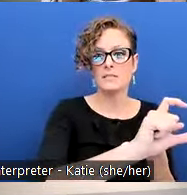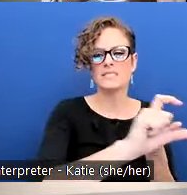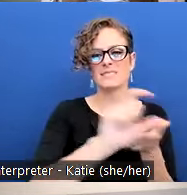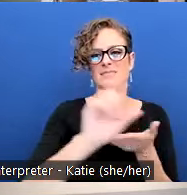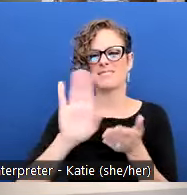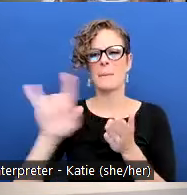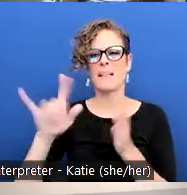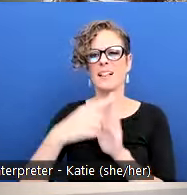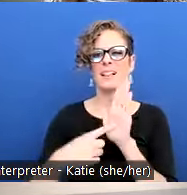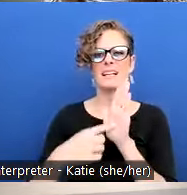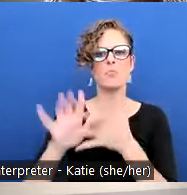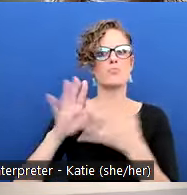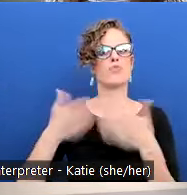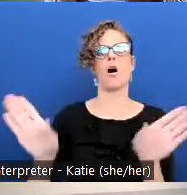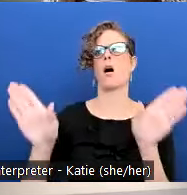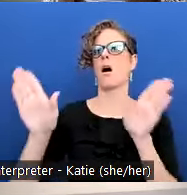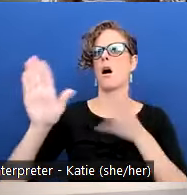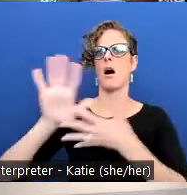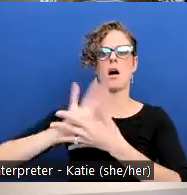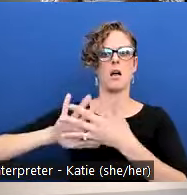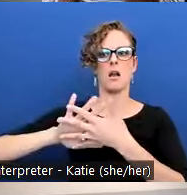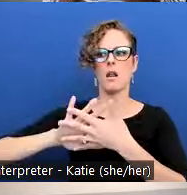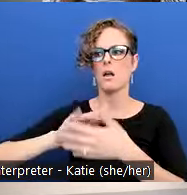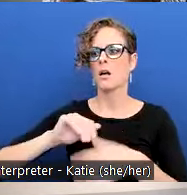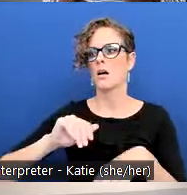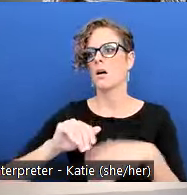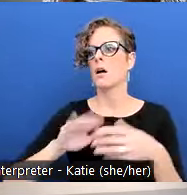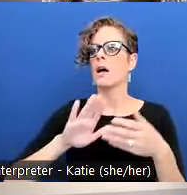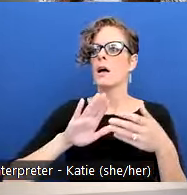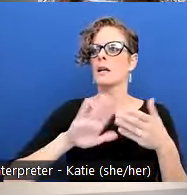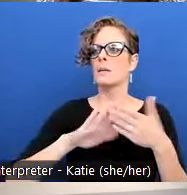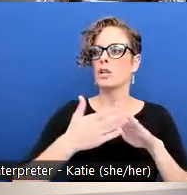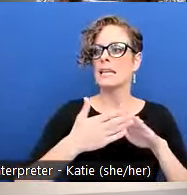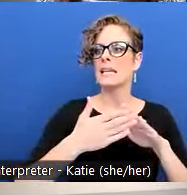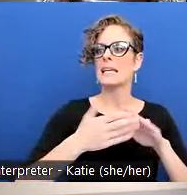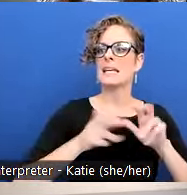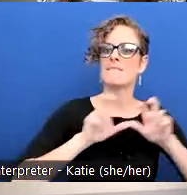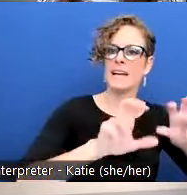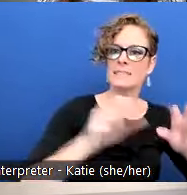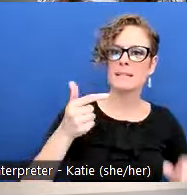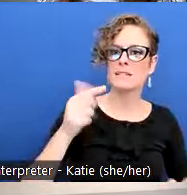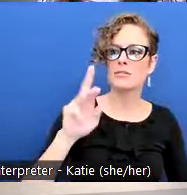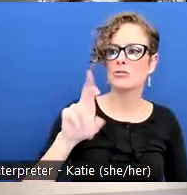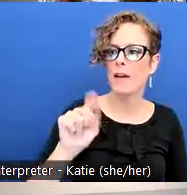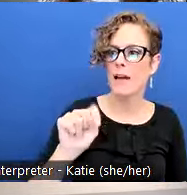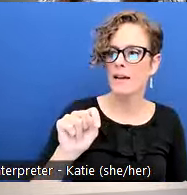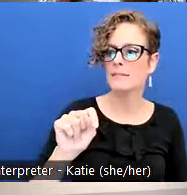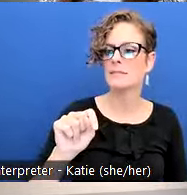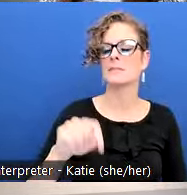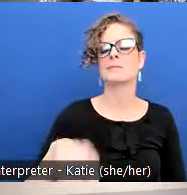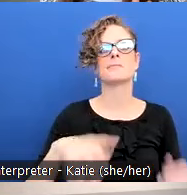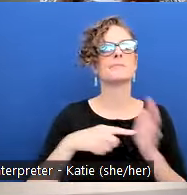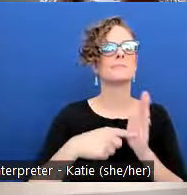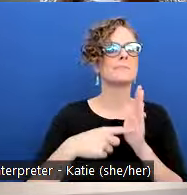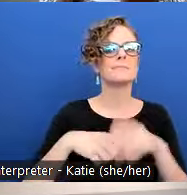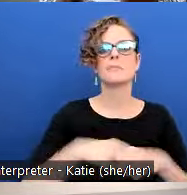It's evidence-based services along the behavioral health care continuum. It can include things like prevention,